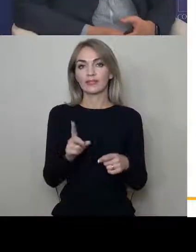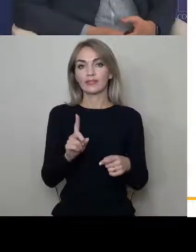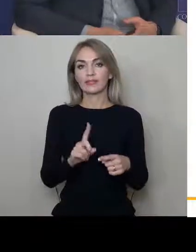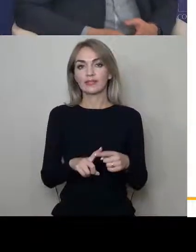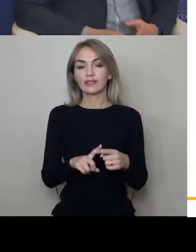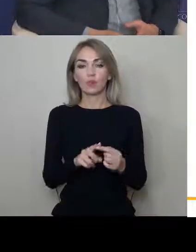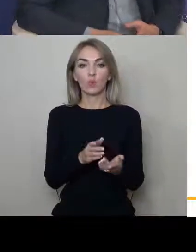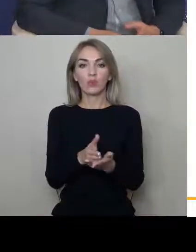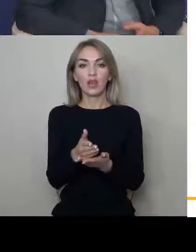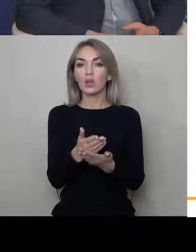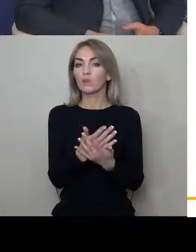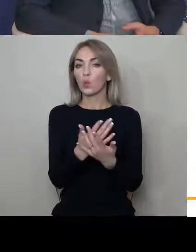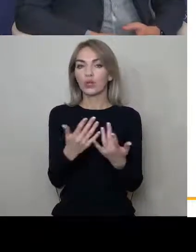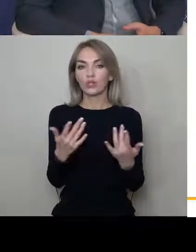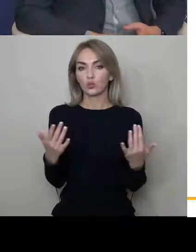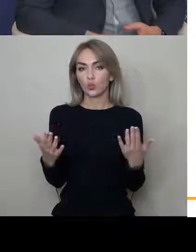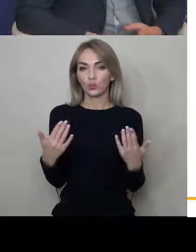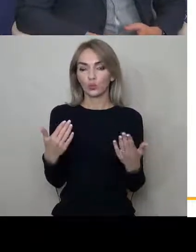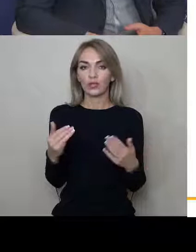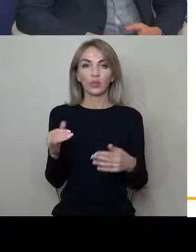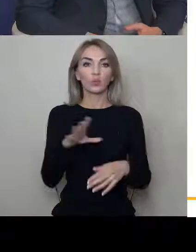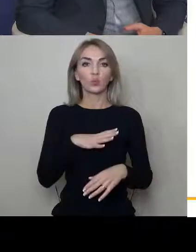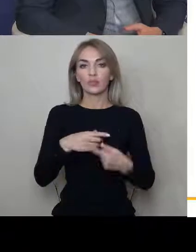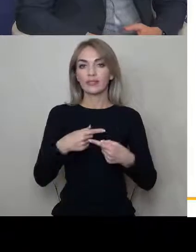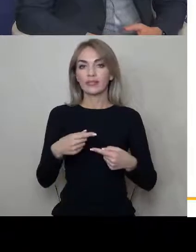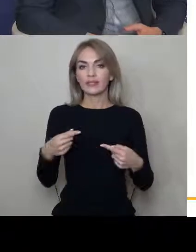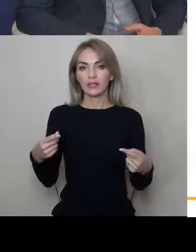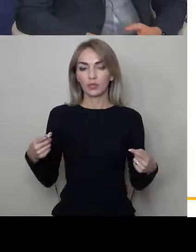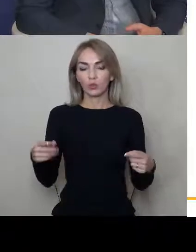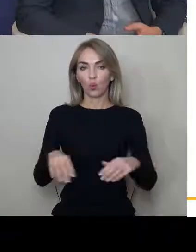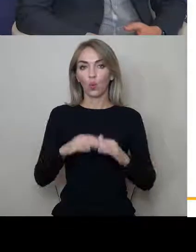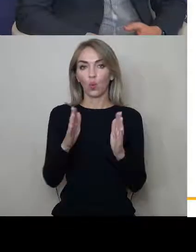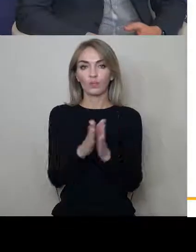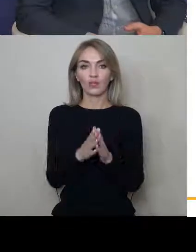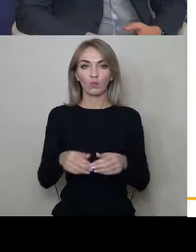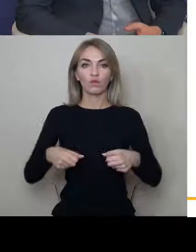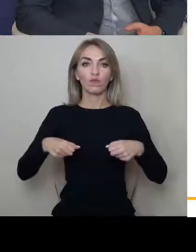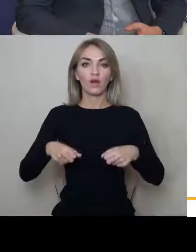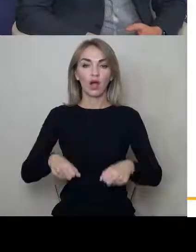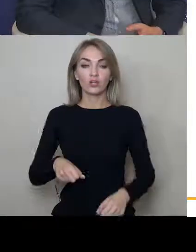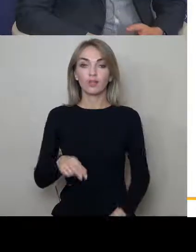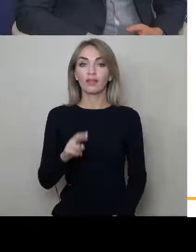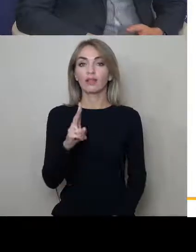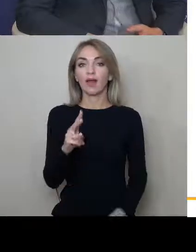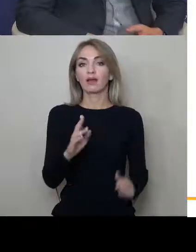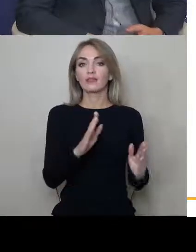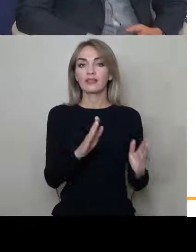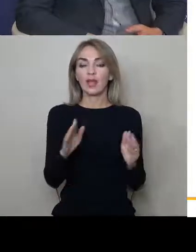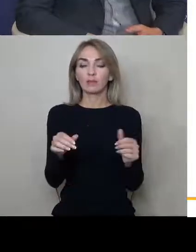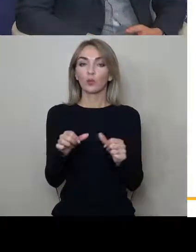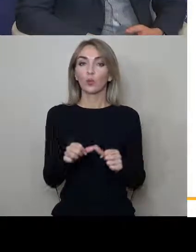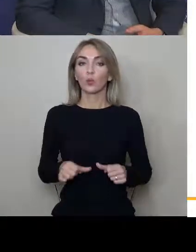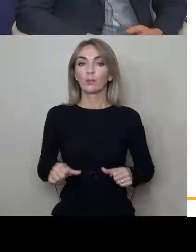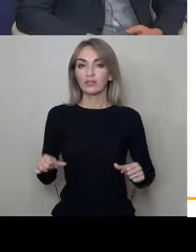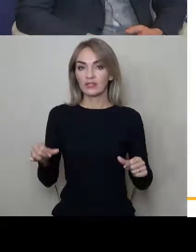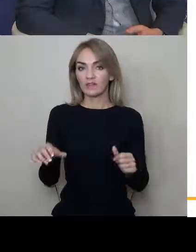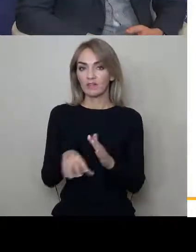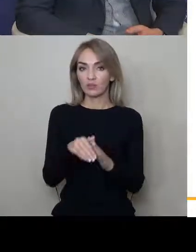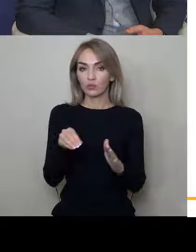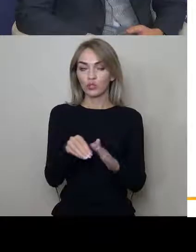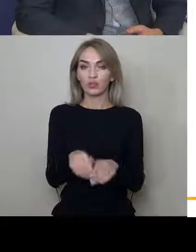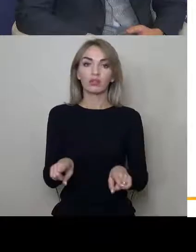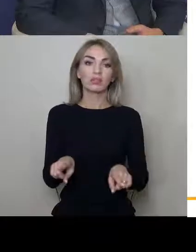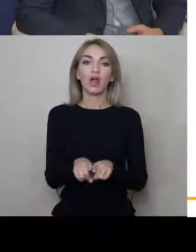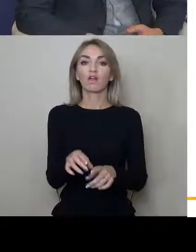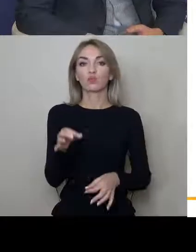our development, these models were used differently in terms of the proportions and in terms